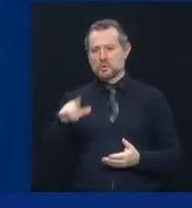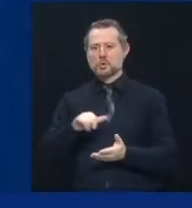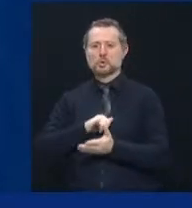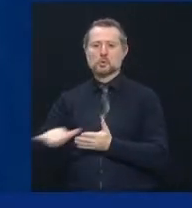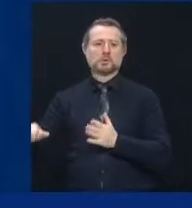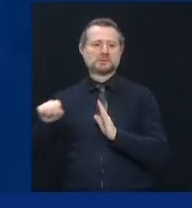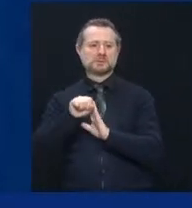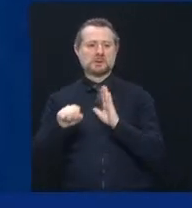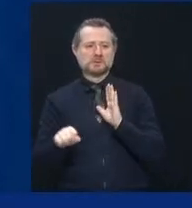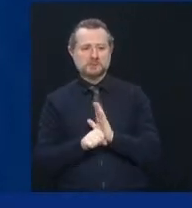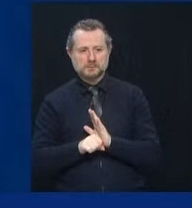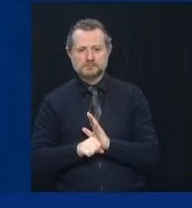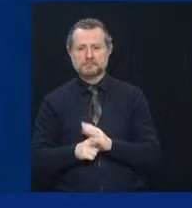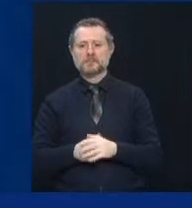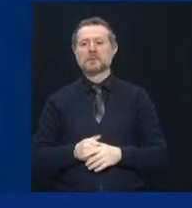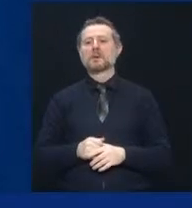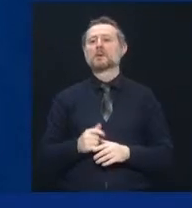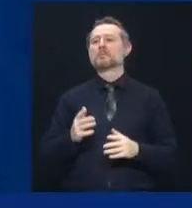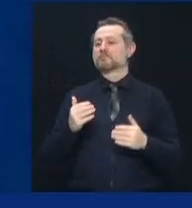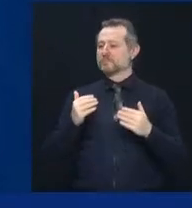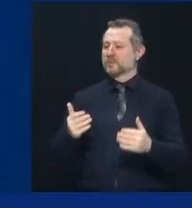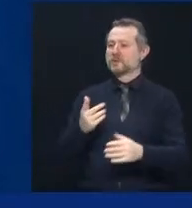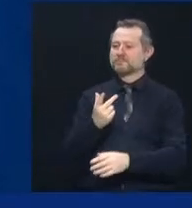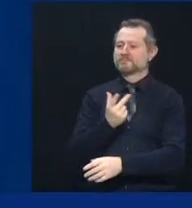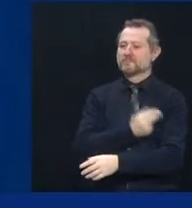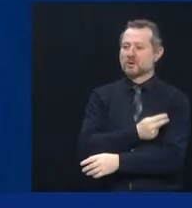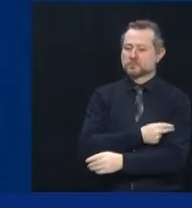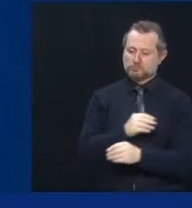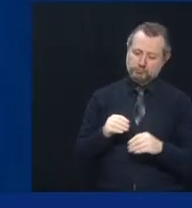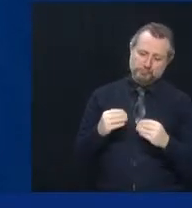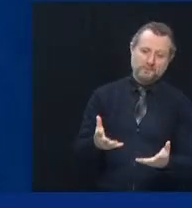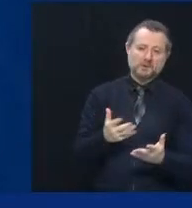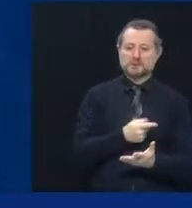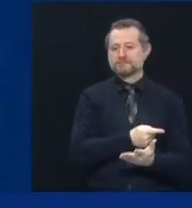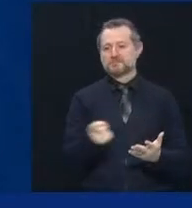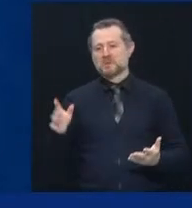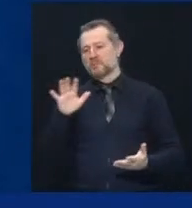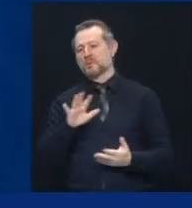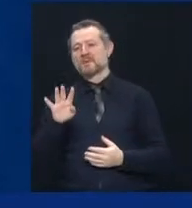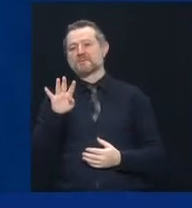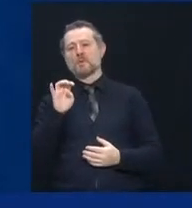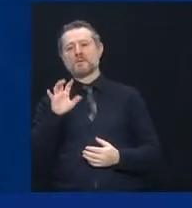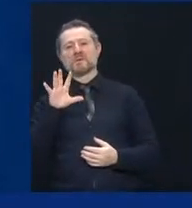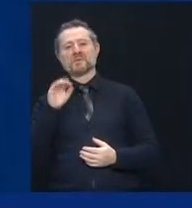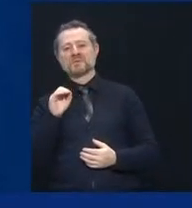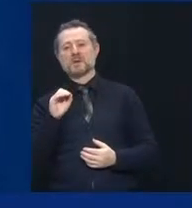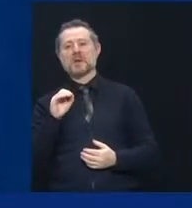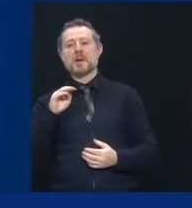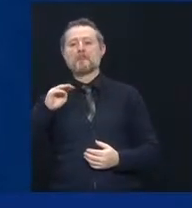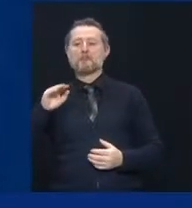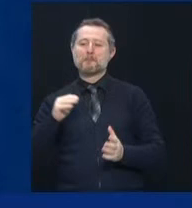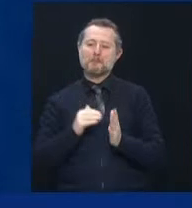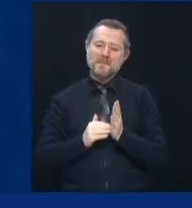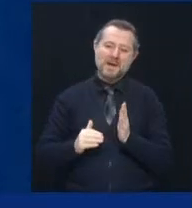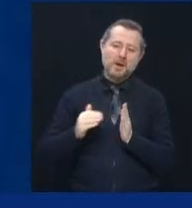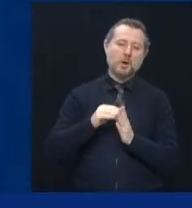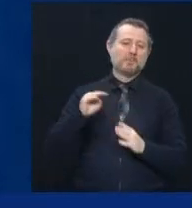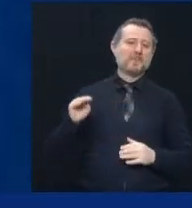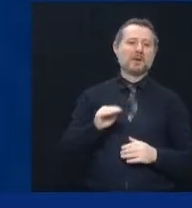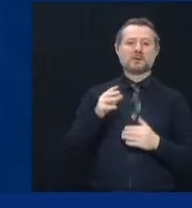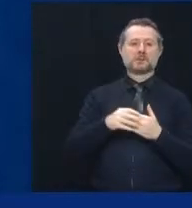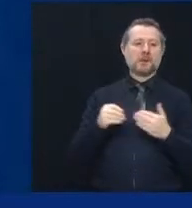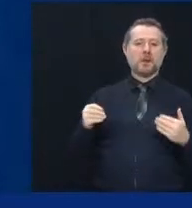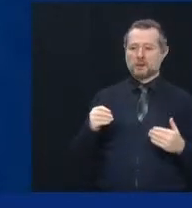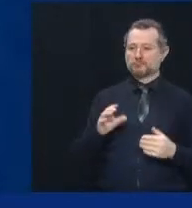perform vaccines, about $450 million. It's actually advancing